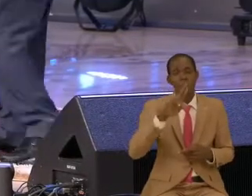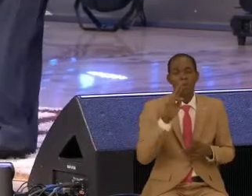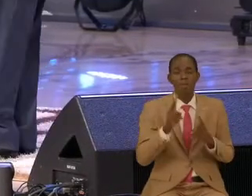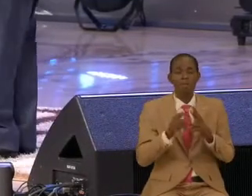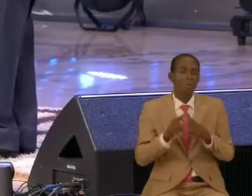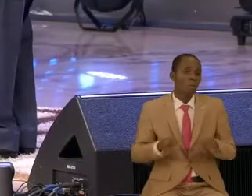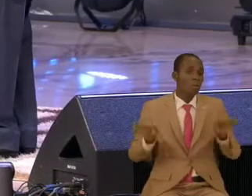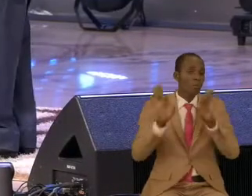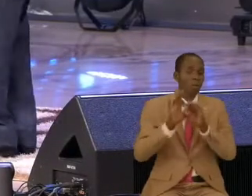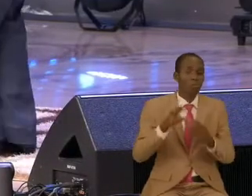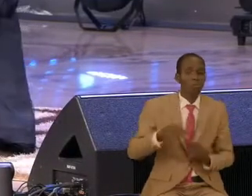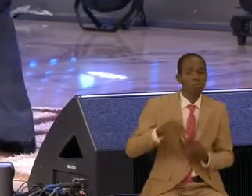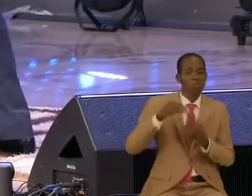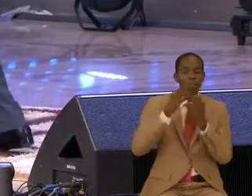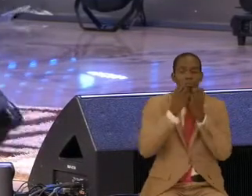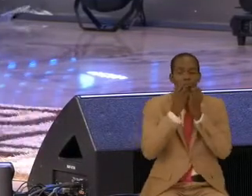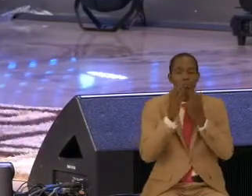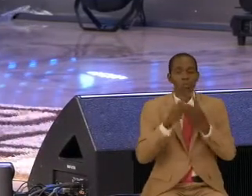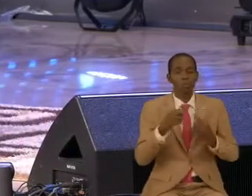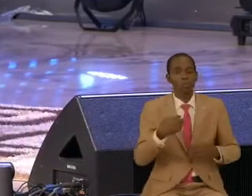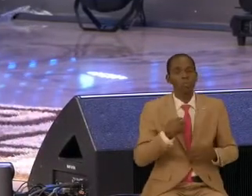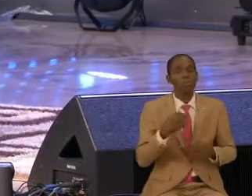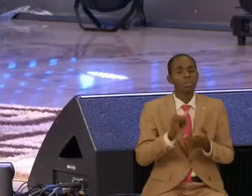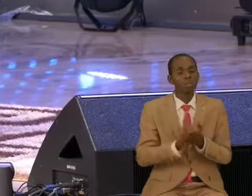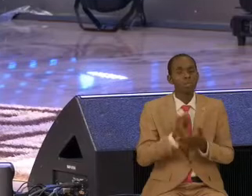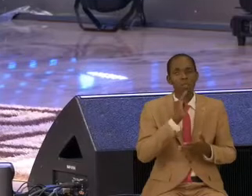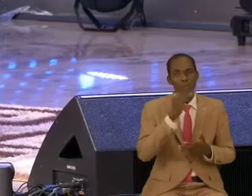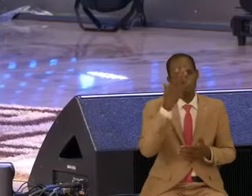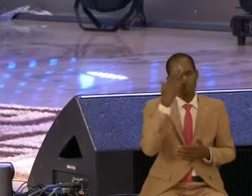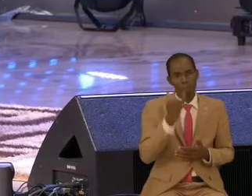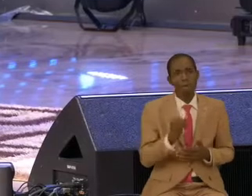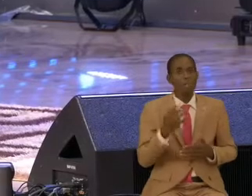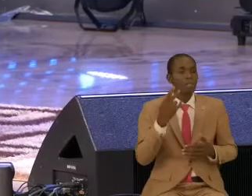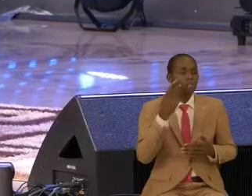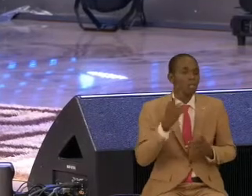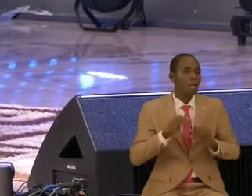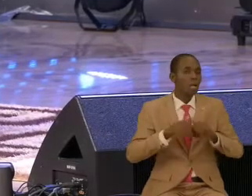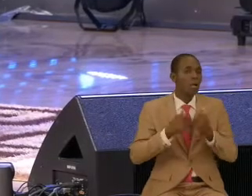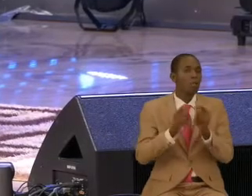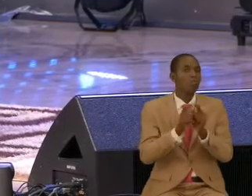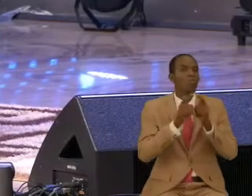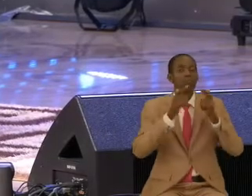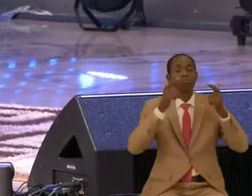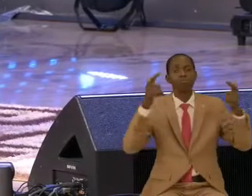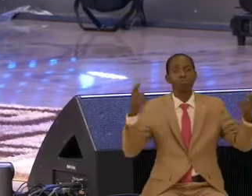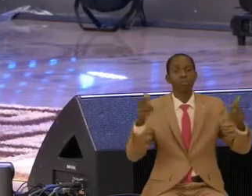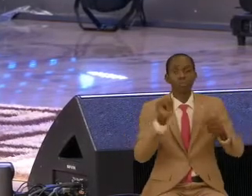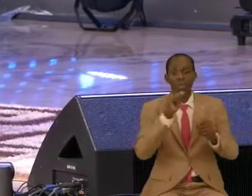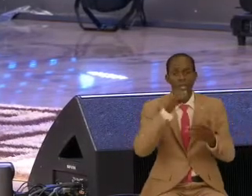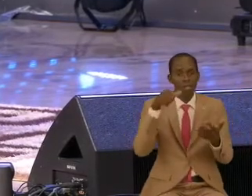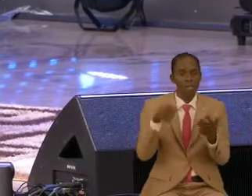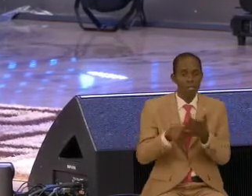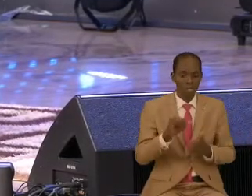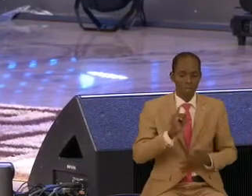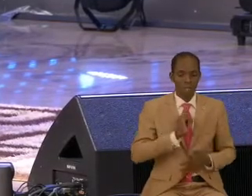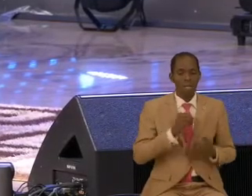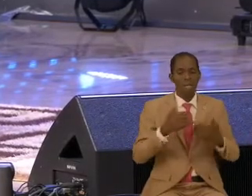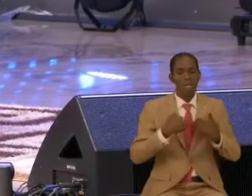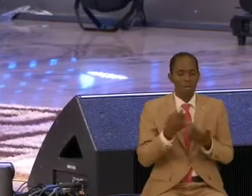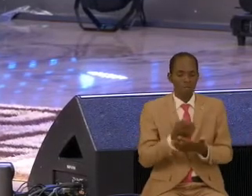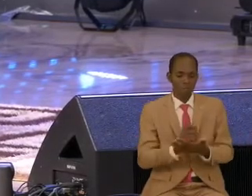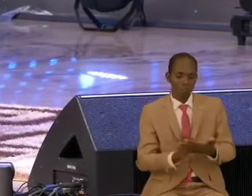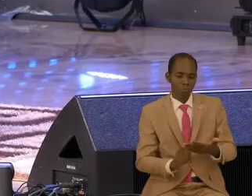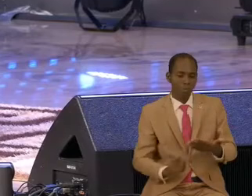I'm concerned about you, look, see how large a letter I have written unto